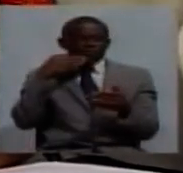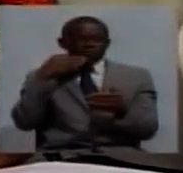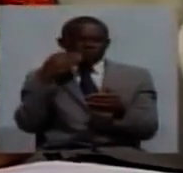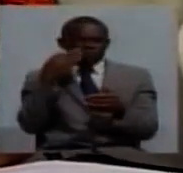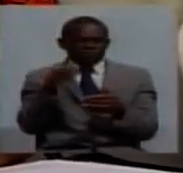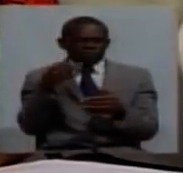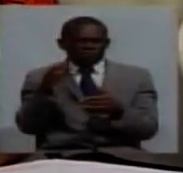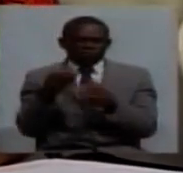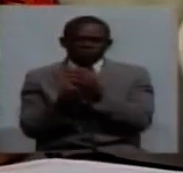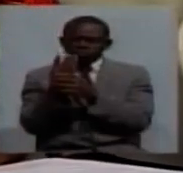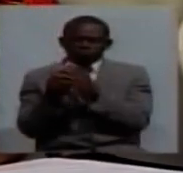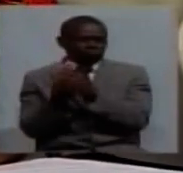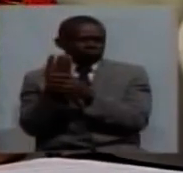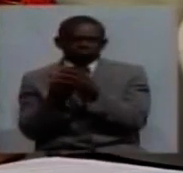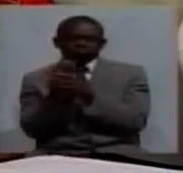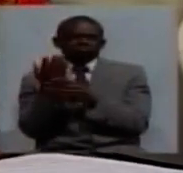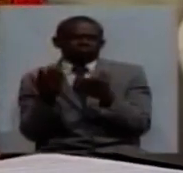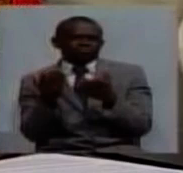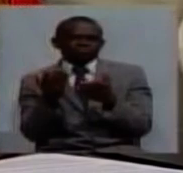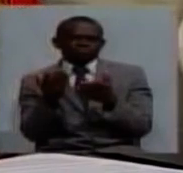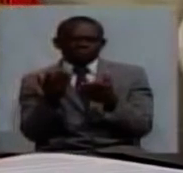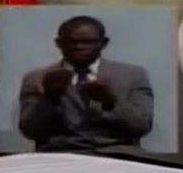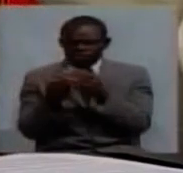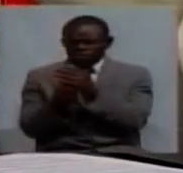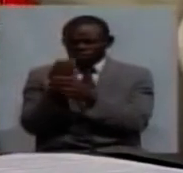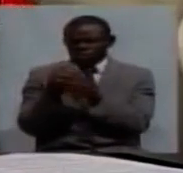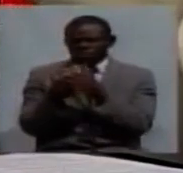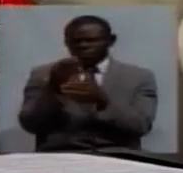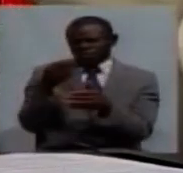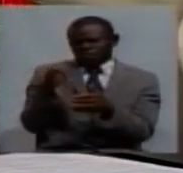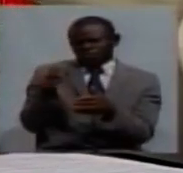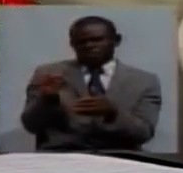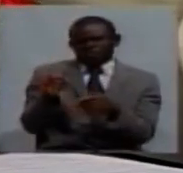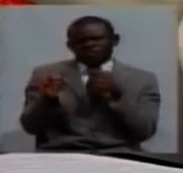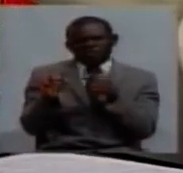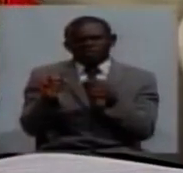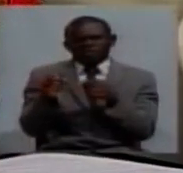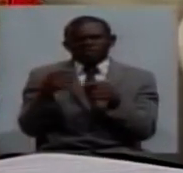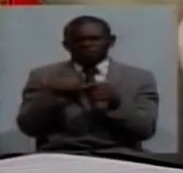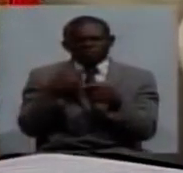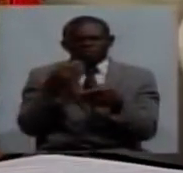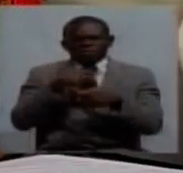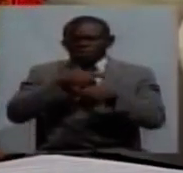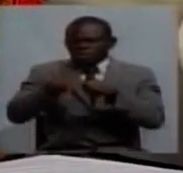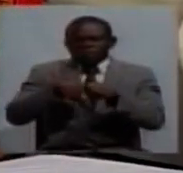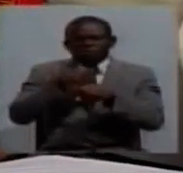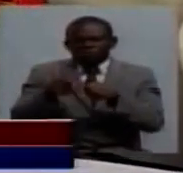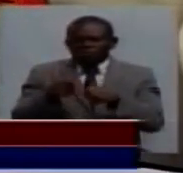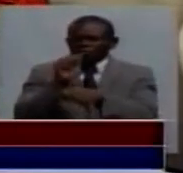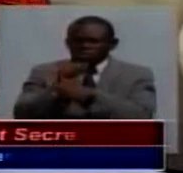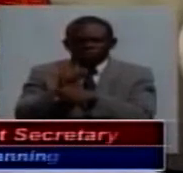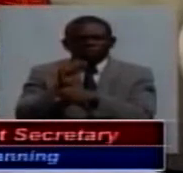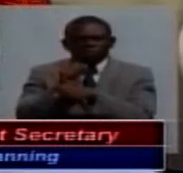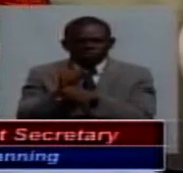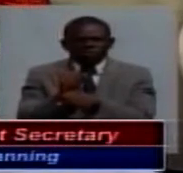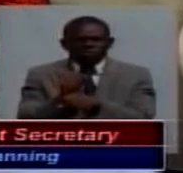can I dry some? Is there a process of making sure I don't spend hours doing that? If I can't, can I can some